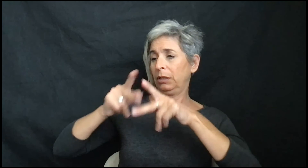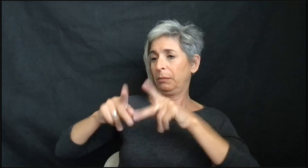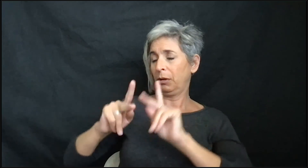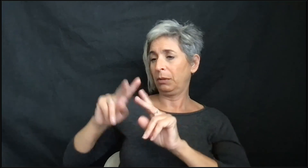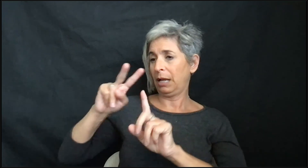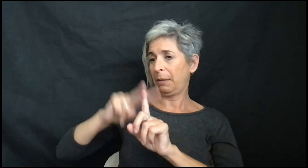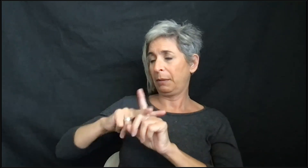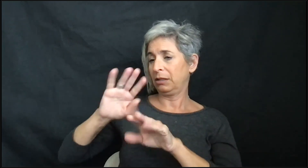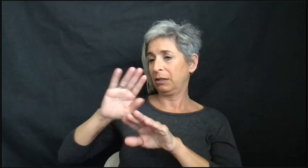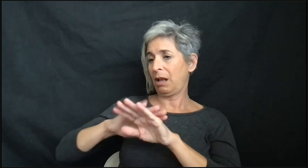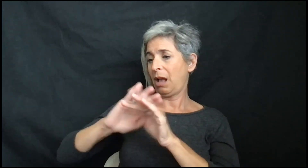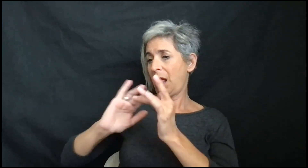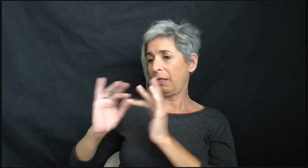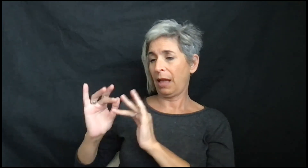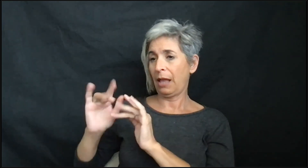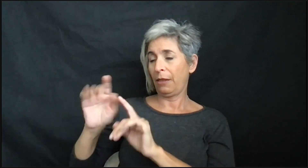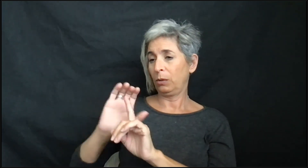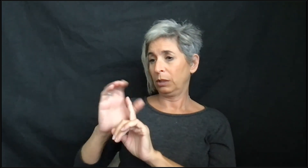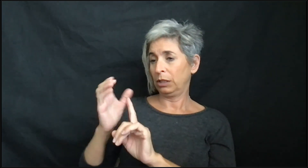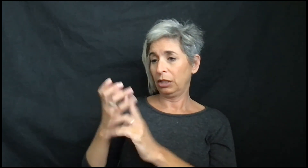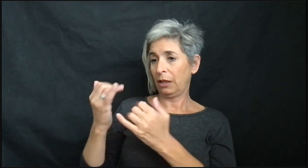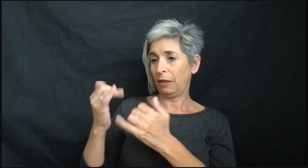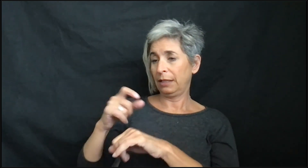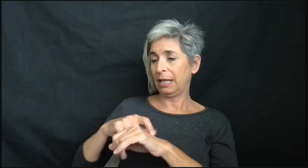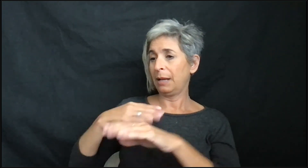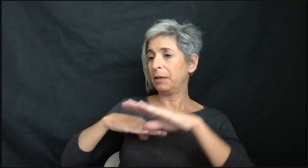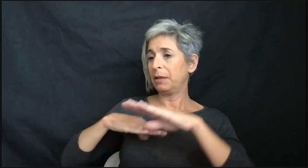online, and those conditions as of this time have been met.